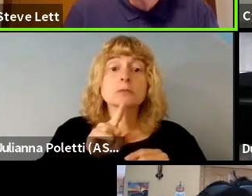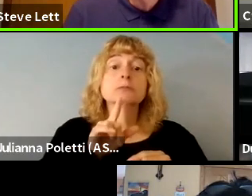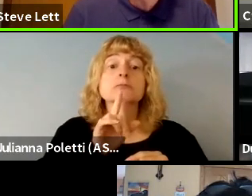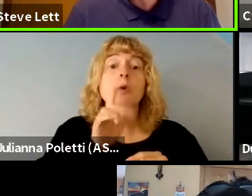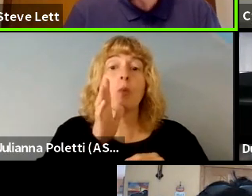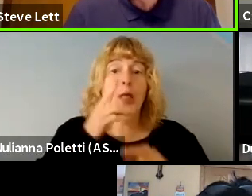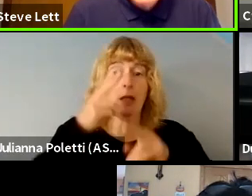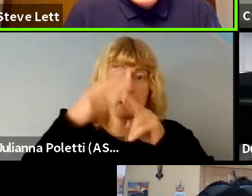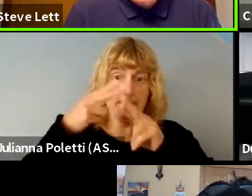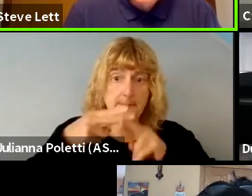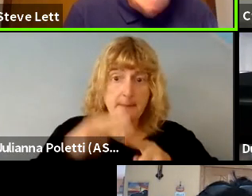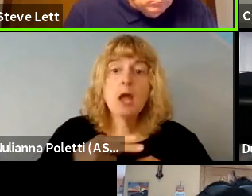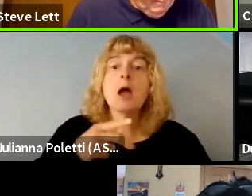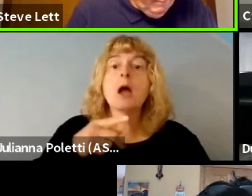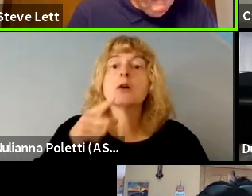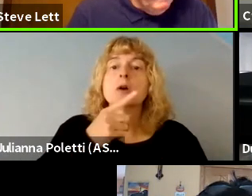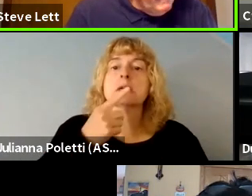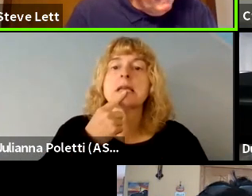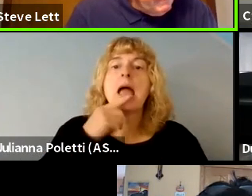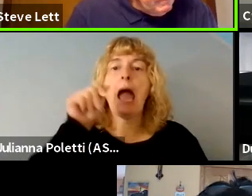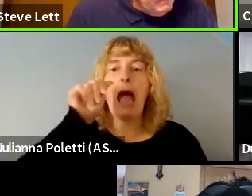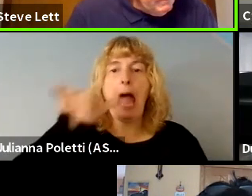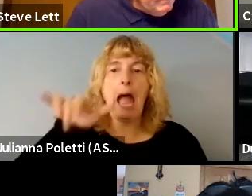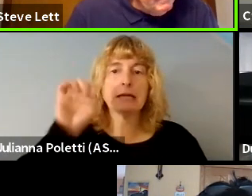saying aye.